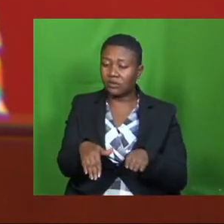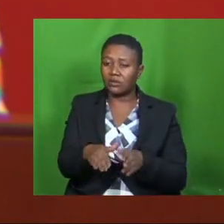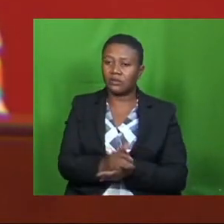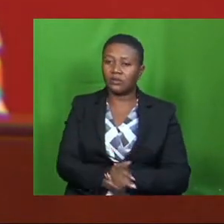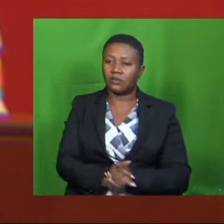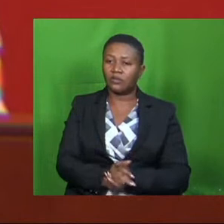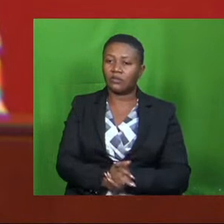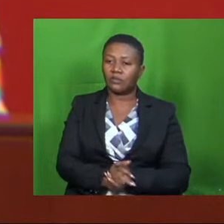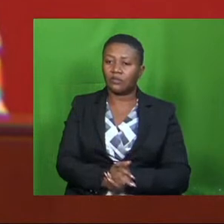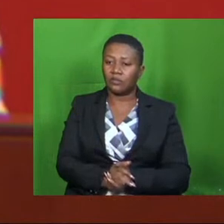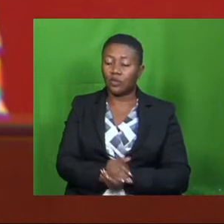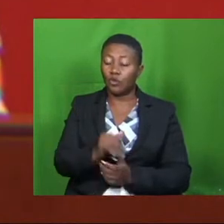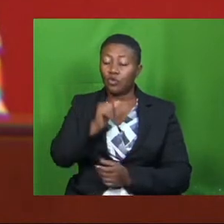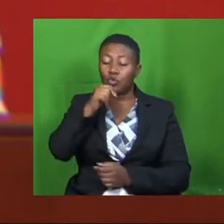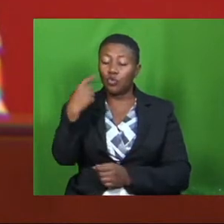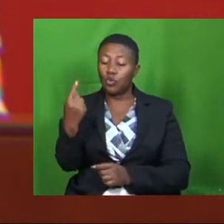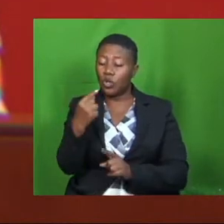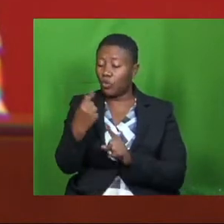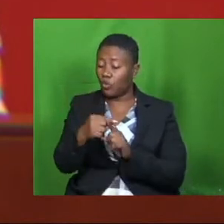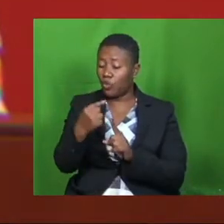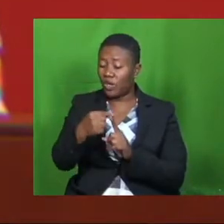opinion?